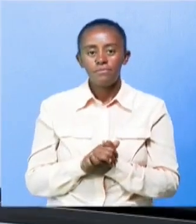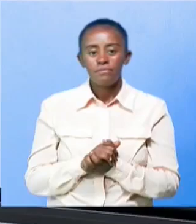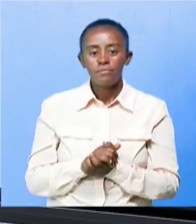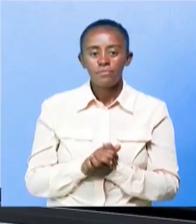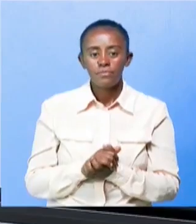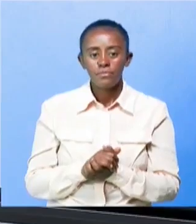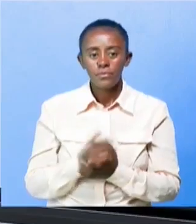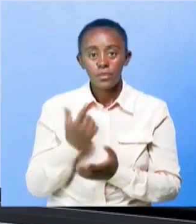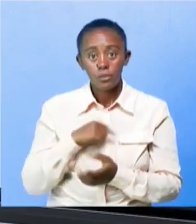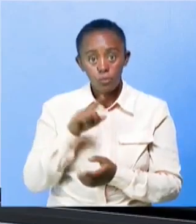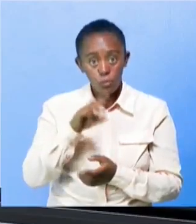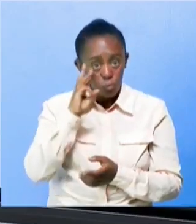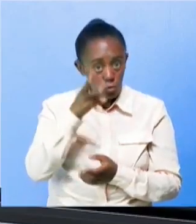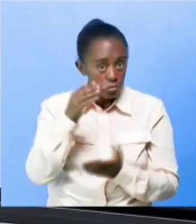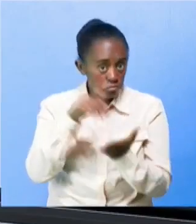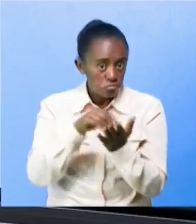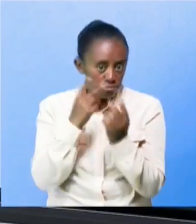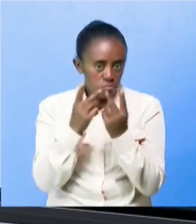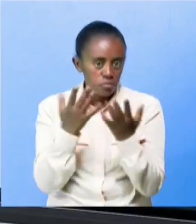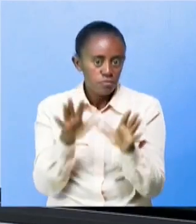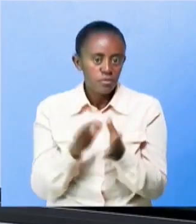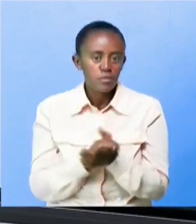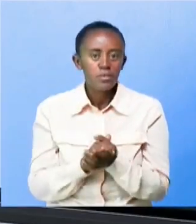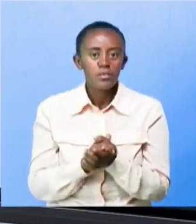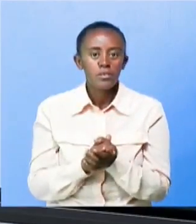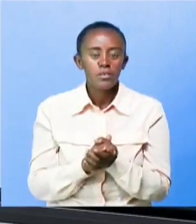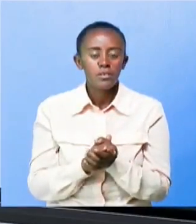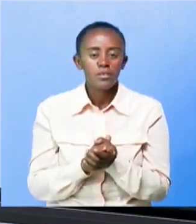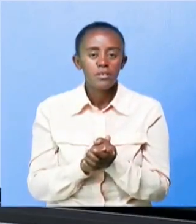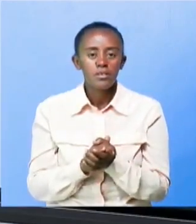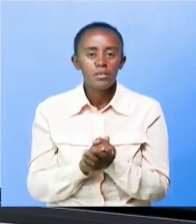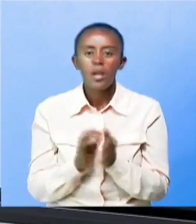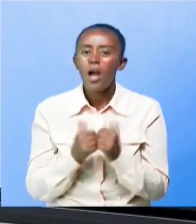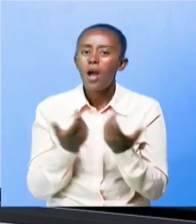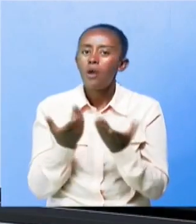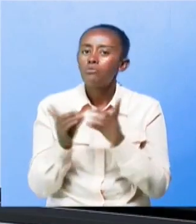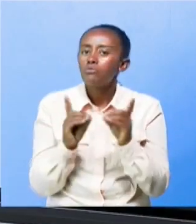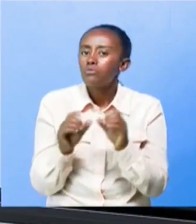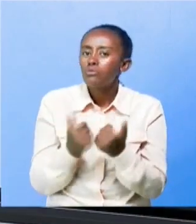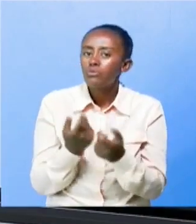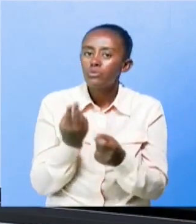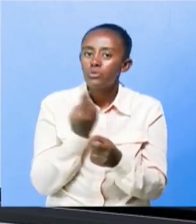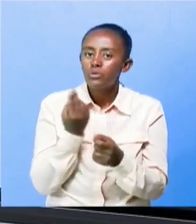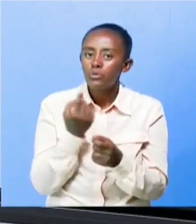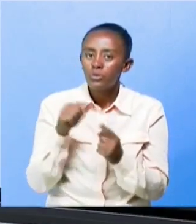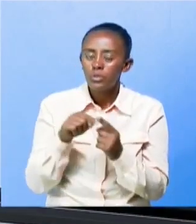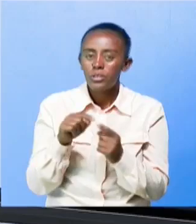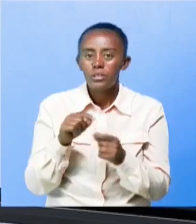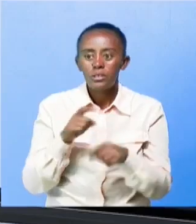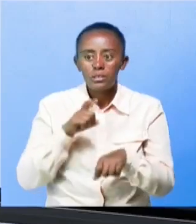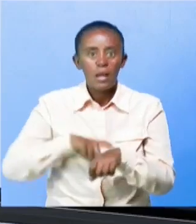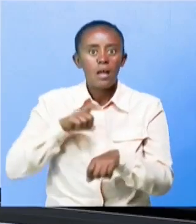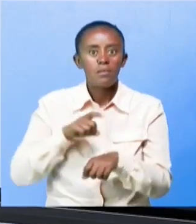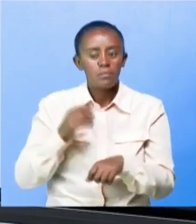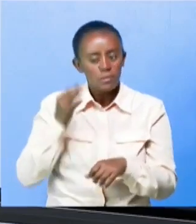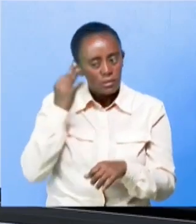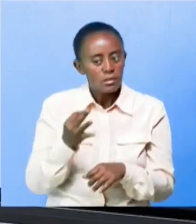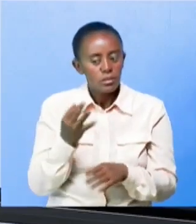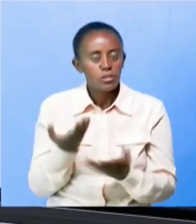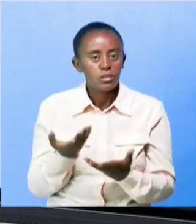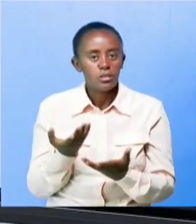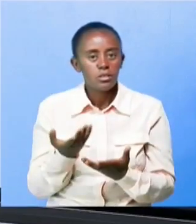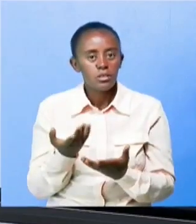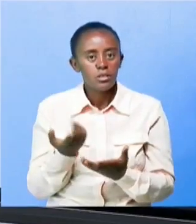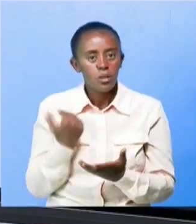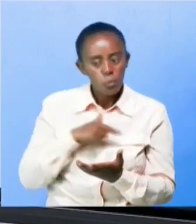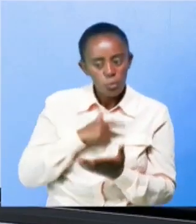We have used will again here. How did we use it? To talk about a spontaneous decision that